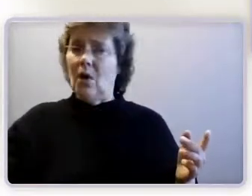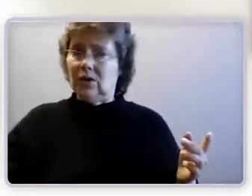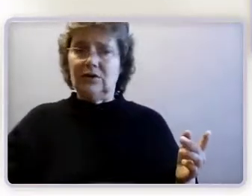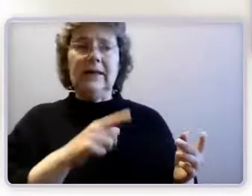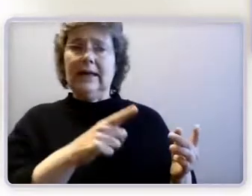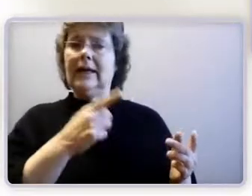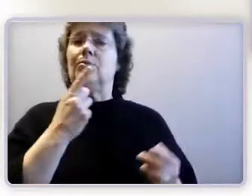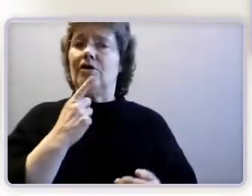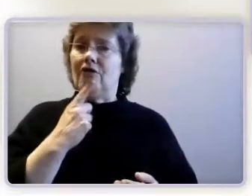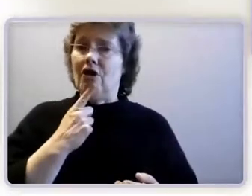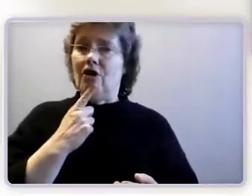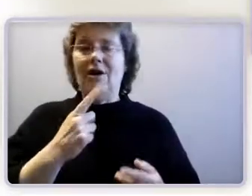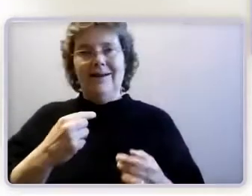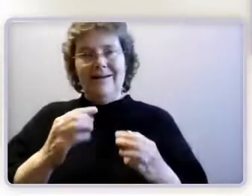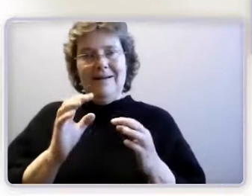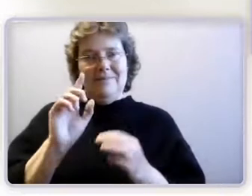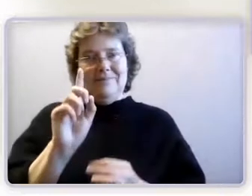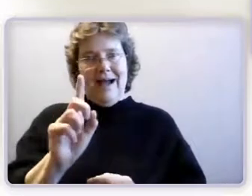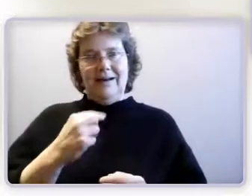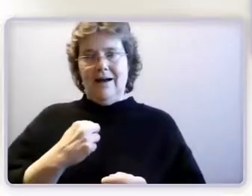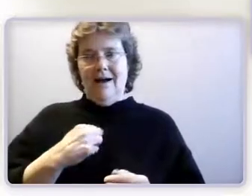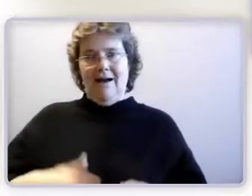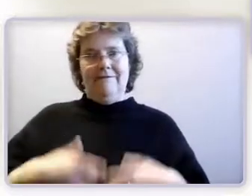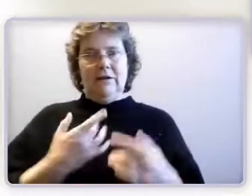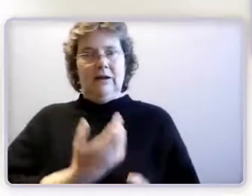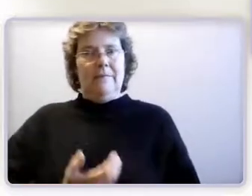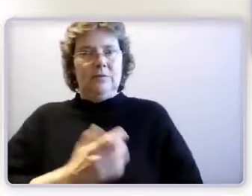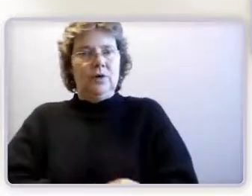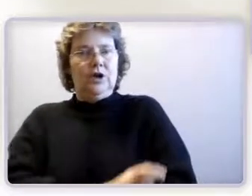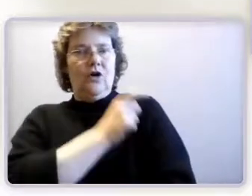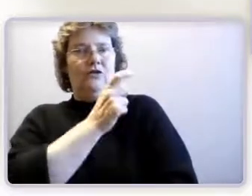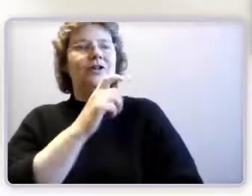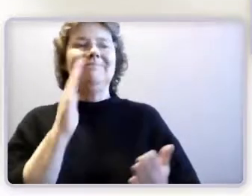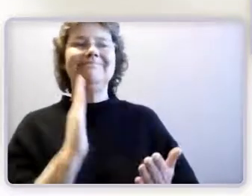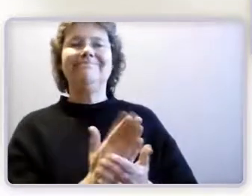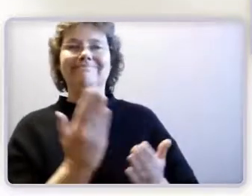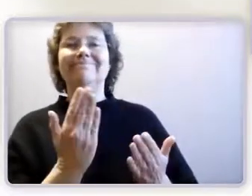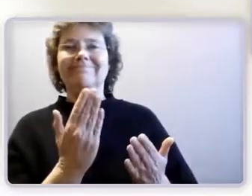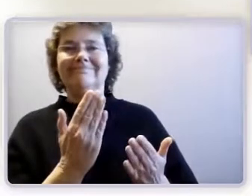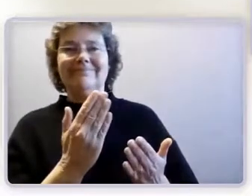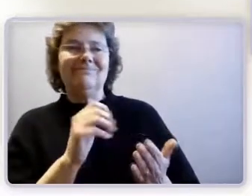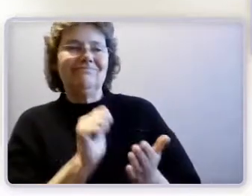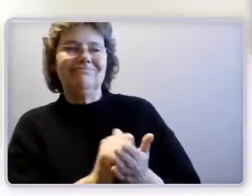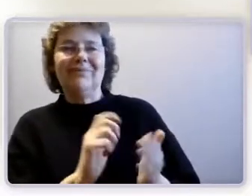and confident that that is a genuine reflection of what that person really wants.